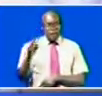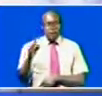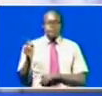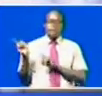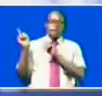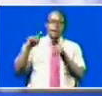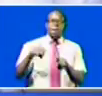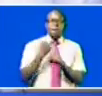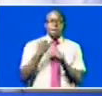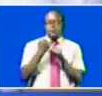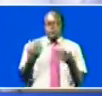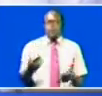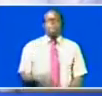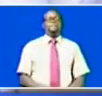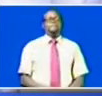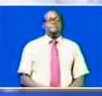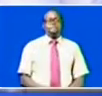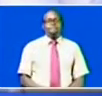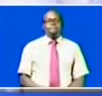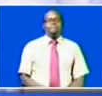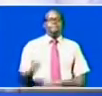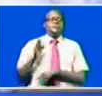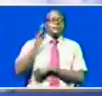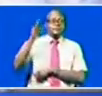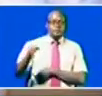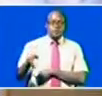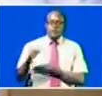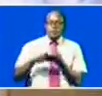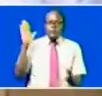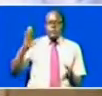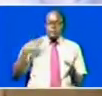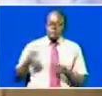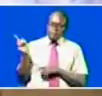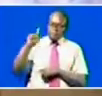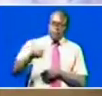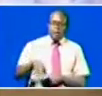coming maybe in the future with more people.